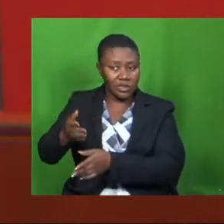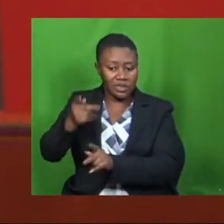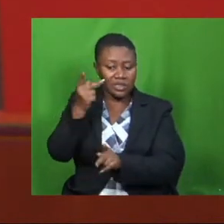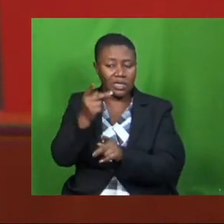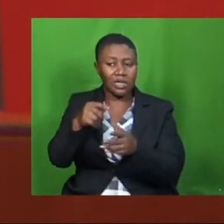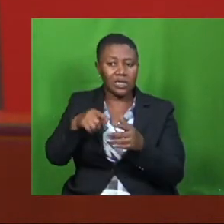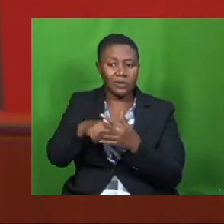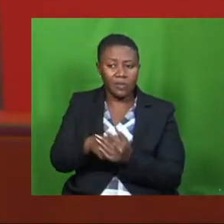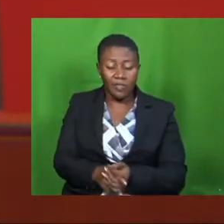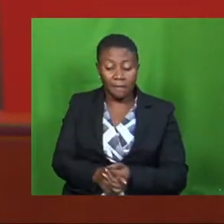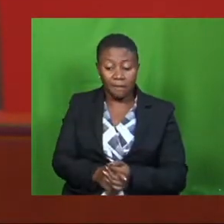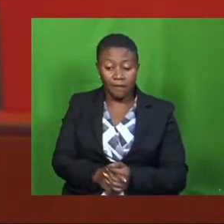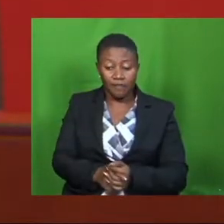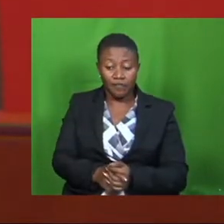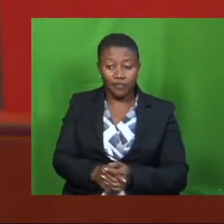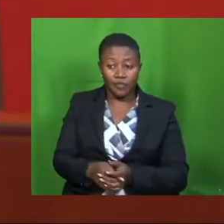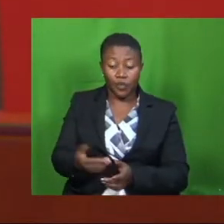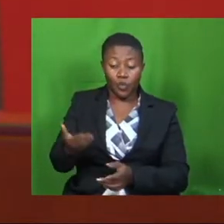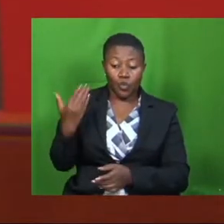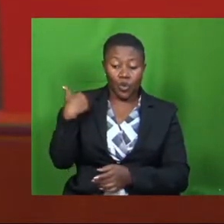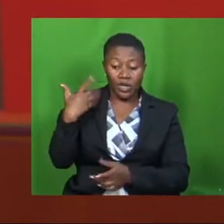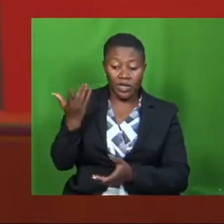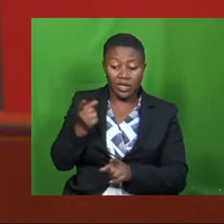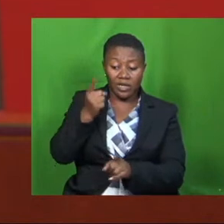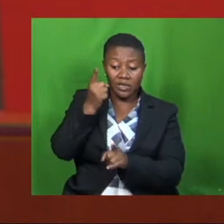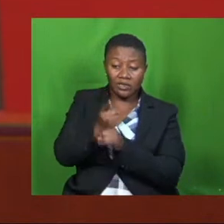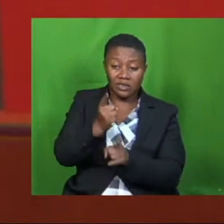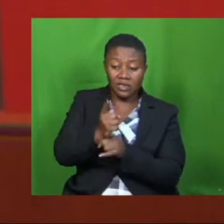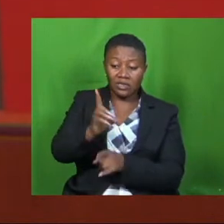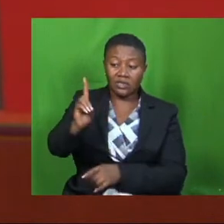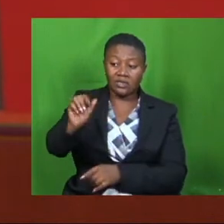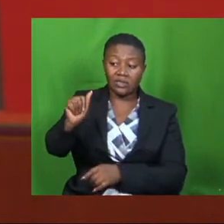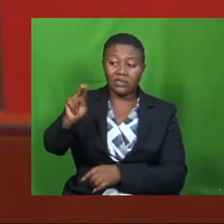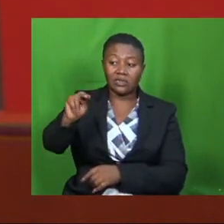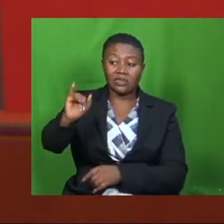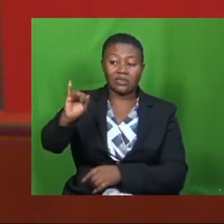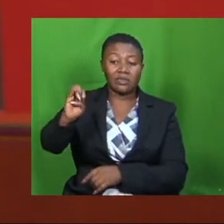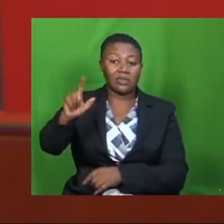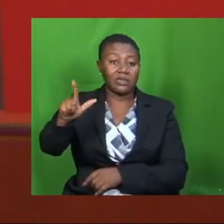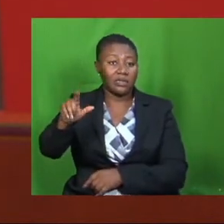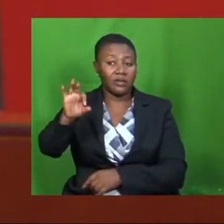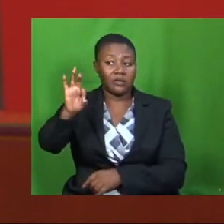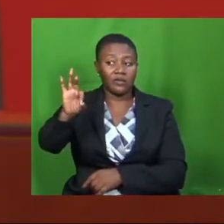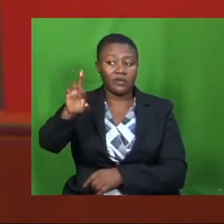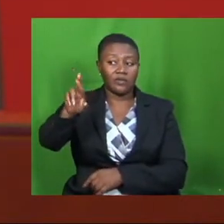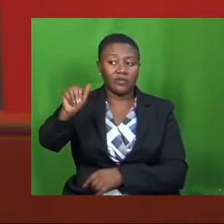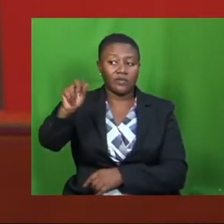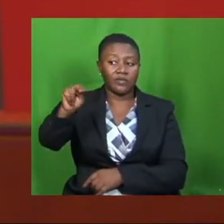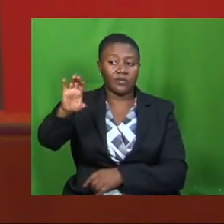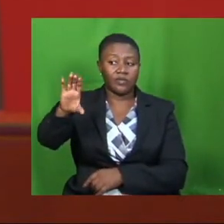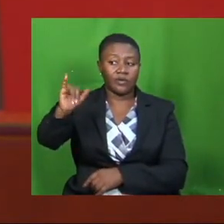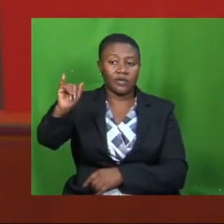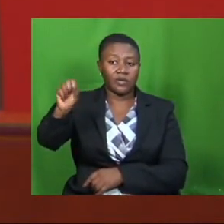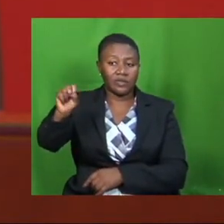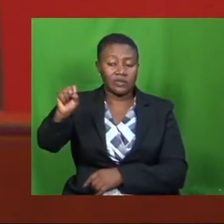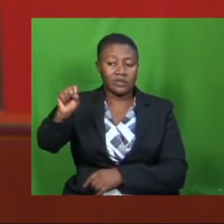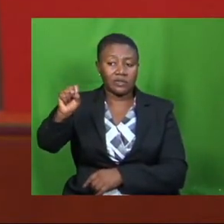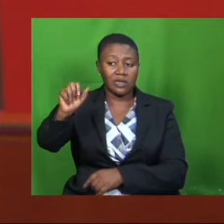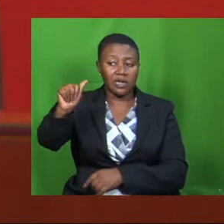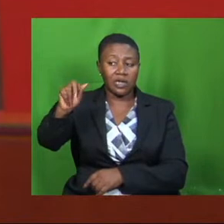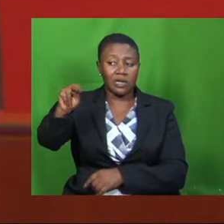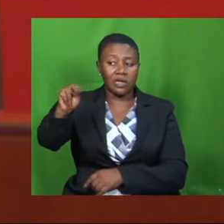The minister is not available today, we are told. And the minister himself spoke to